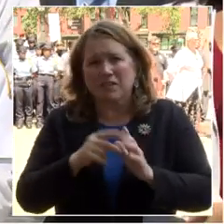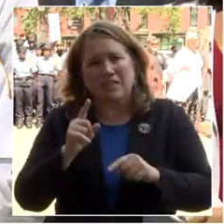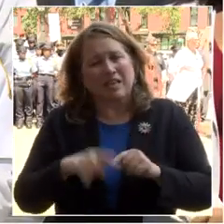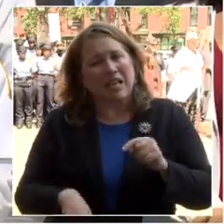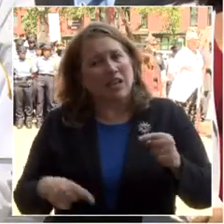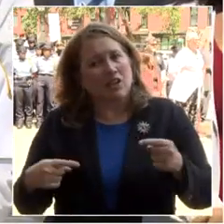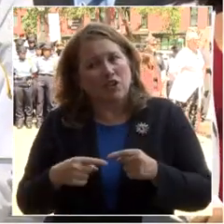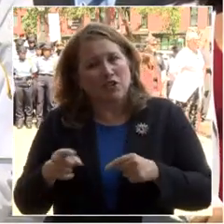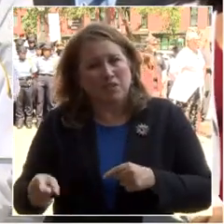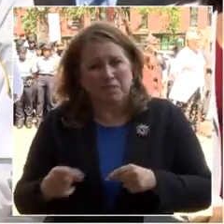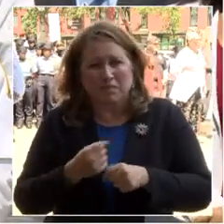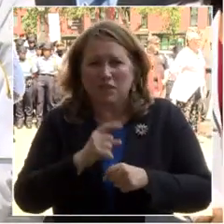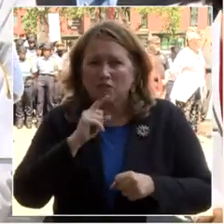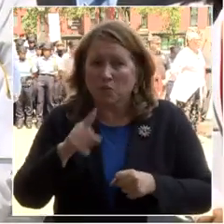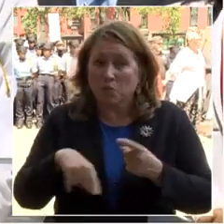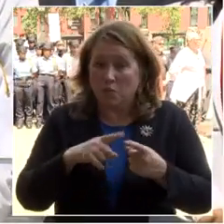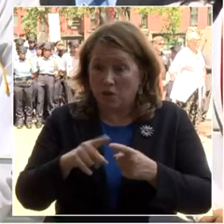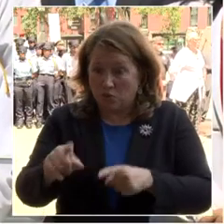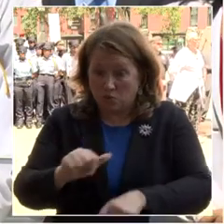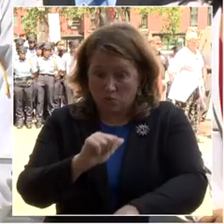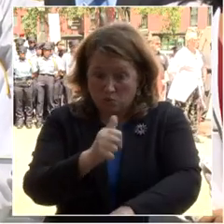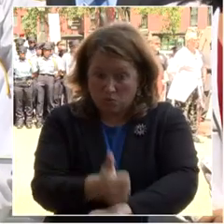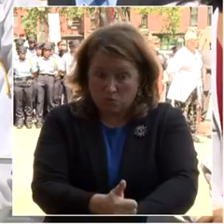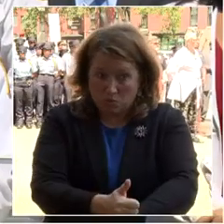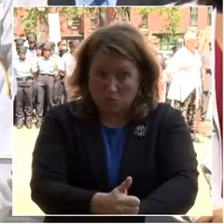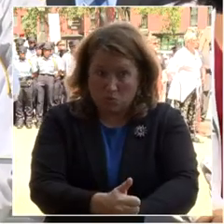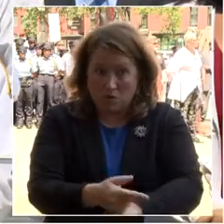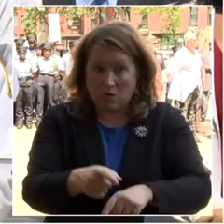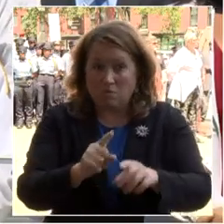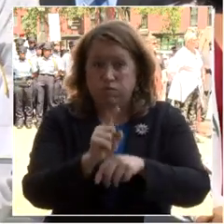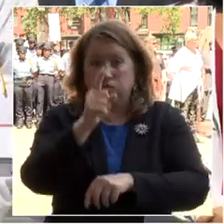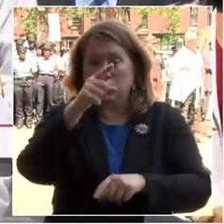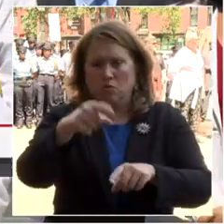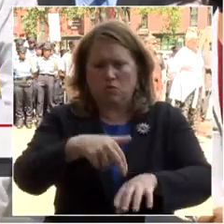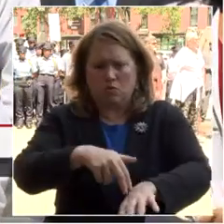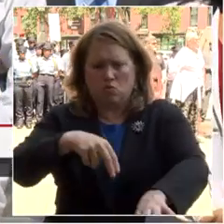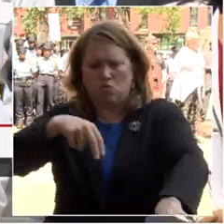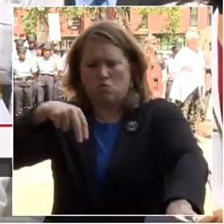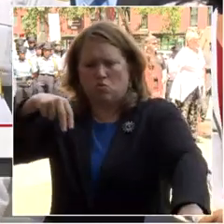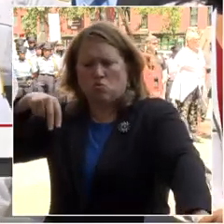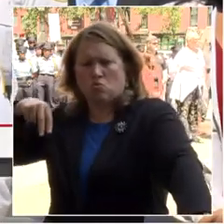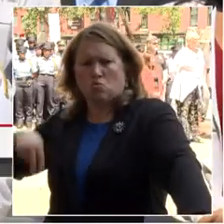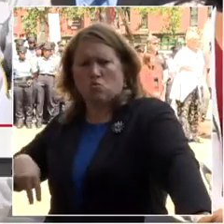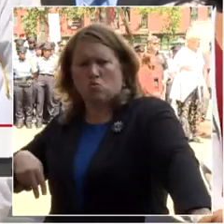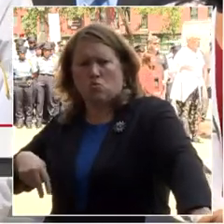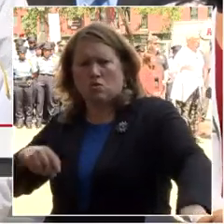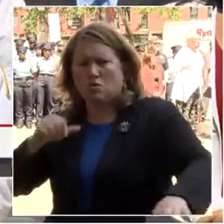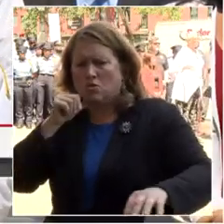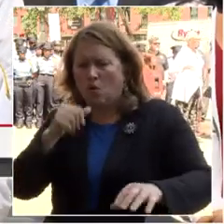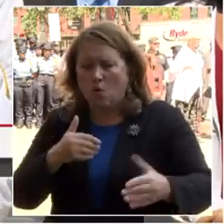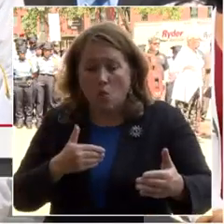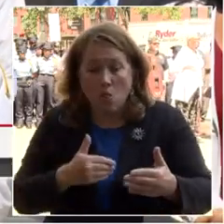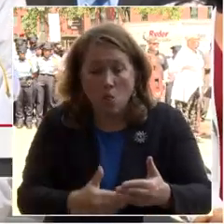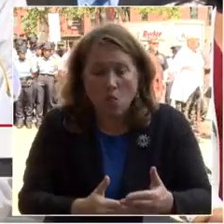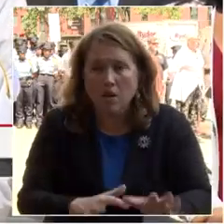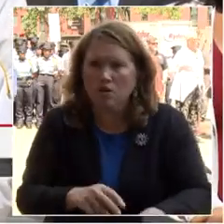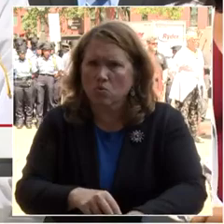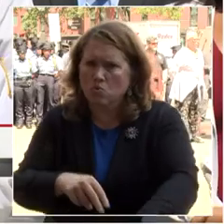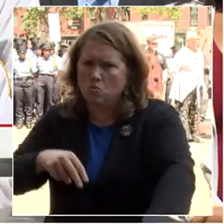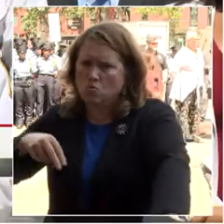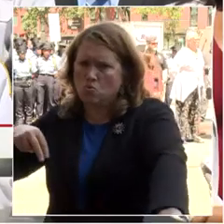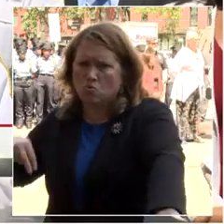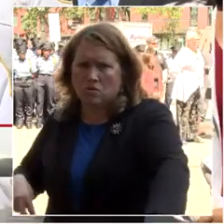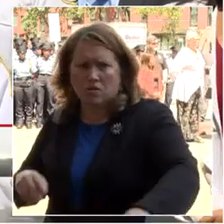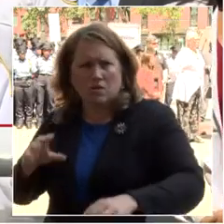from structures, combustibles, and people. Please stand back after they have been ignited. Do not allow children to handle any fireworks. Even